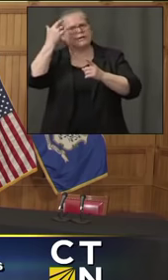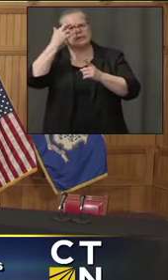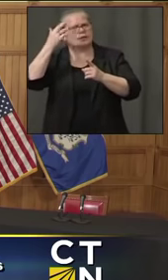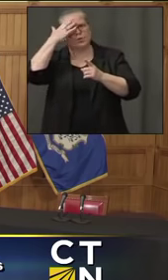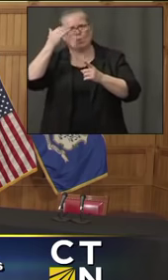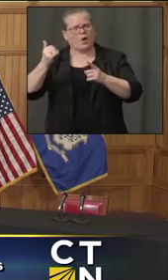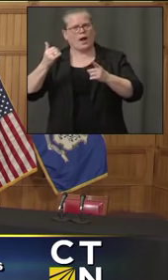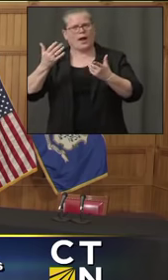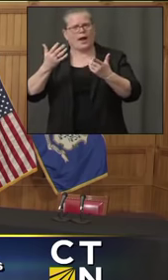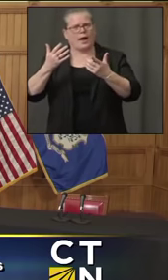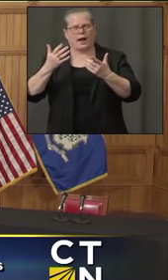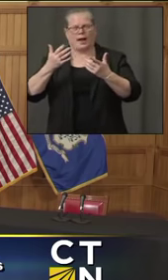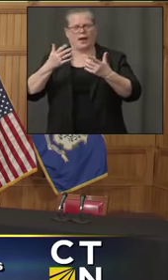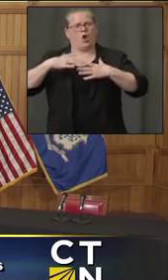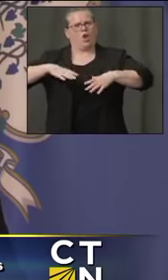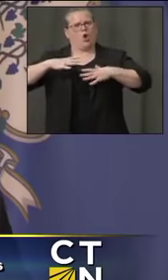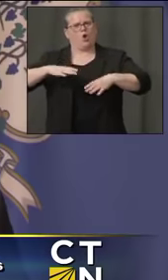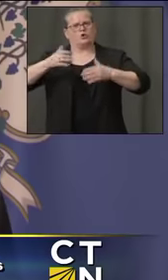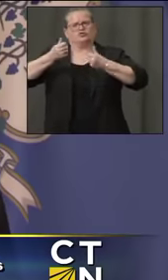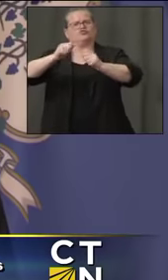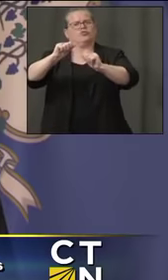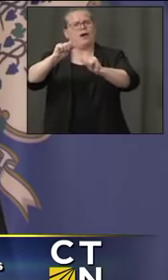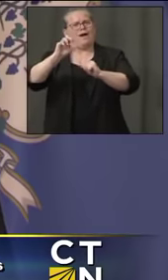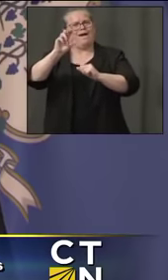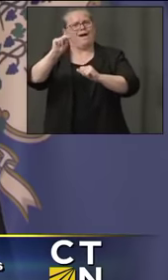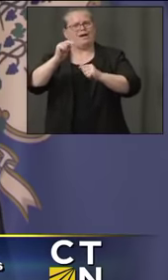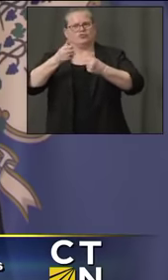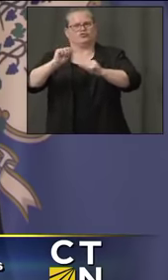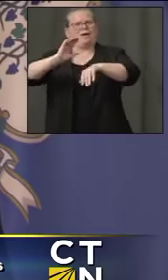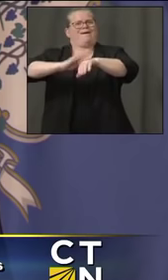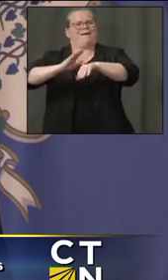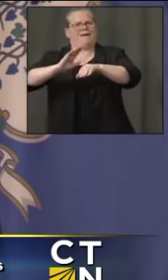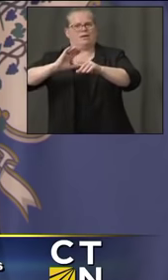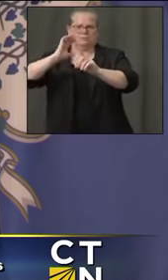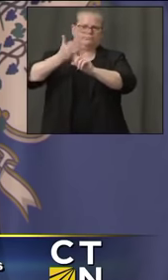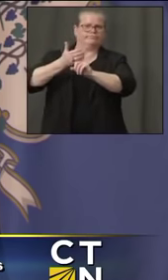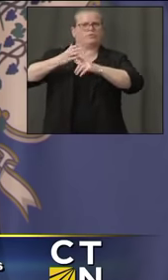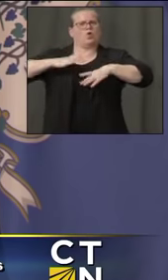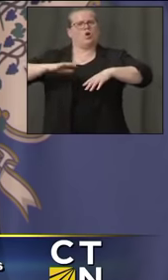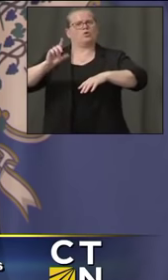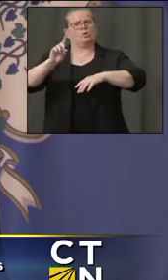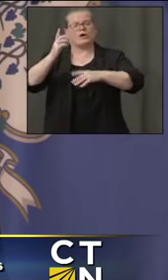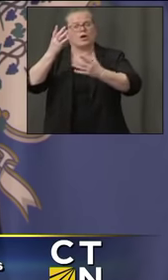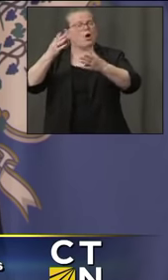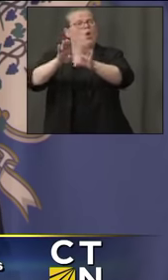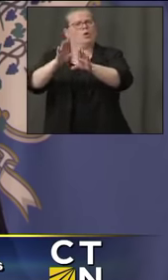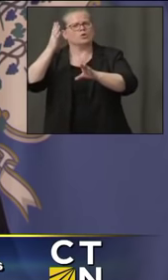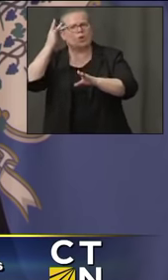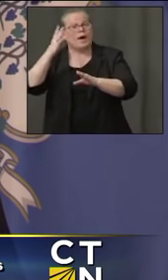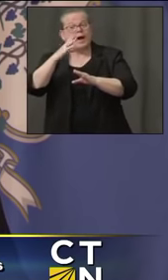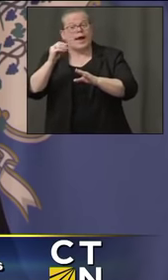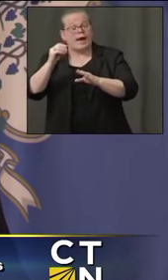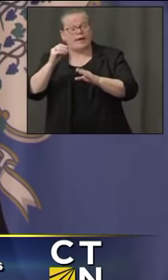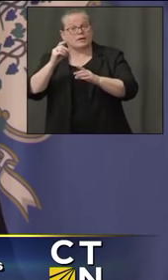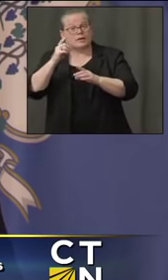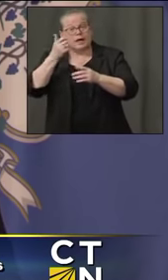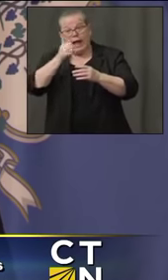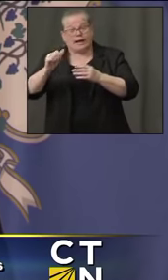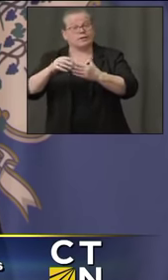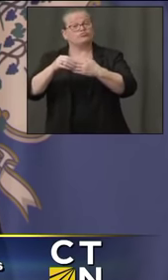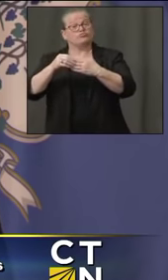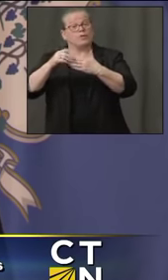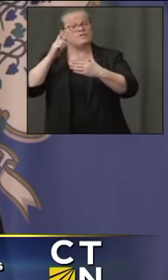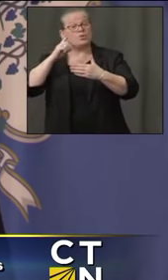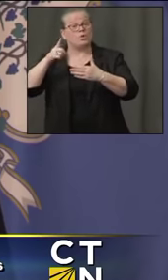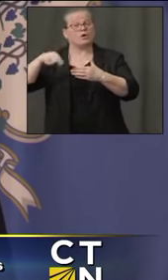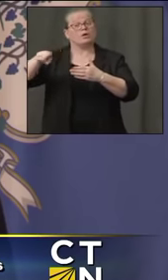industry. I think we maybe are making some accommodations about the fitting rooms, or at least in the clothing stores where you can